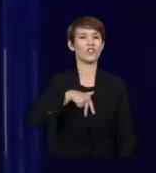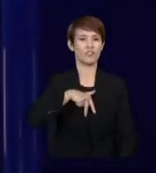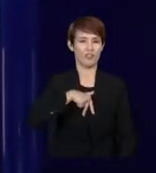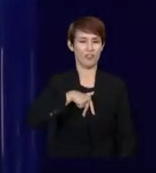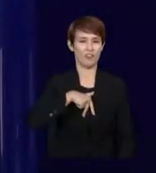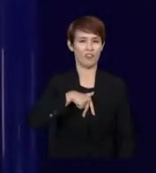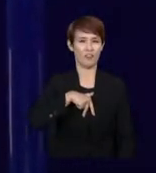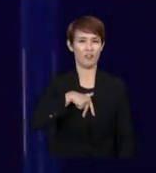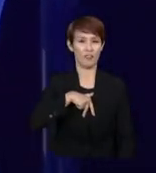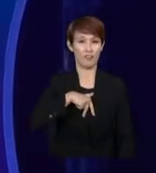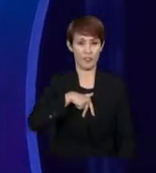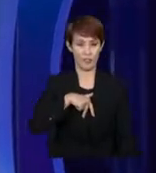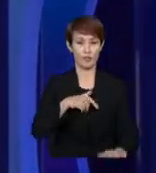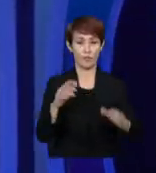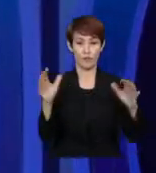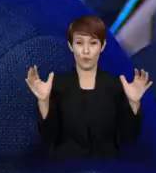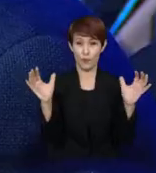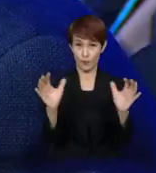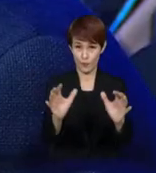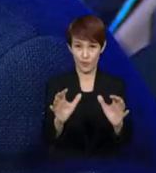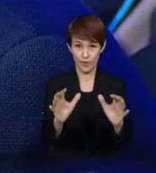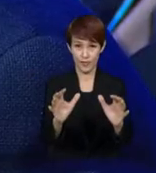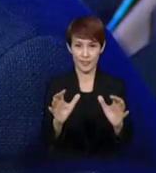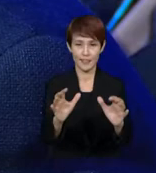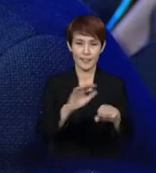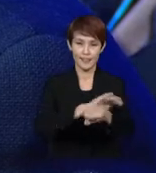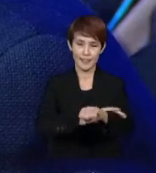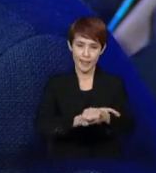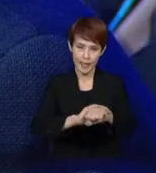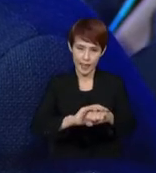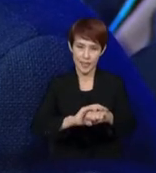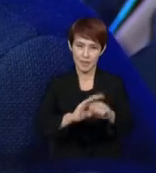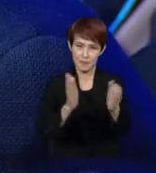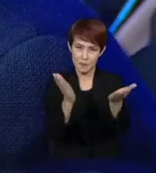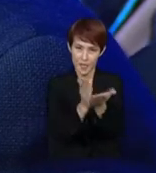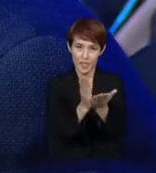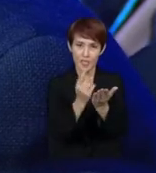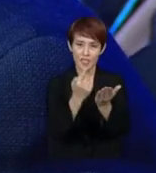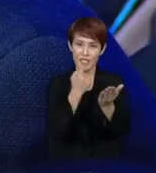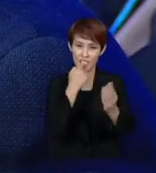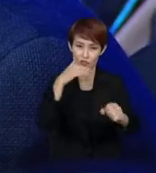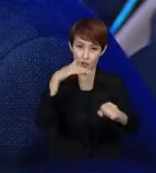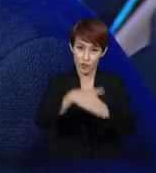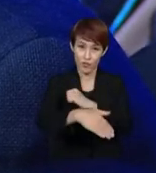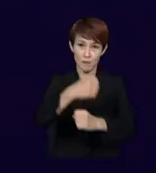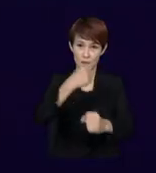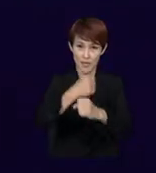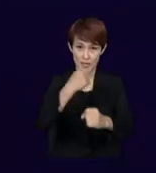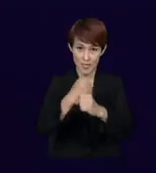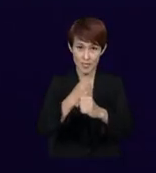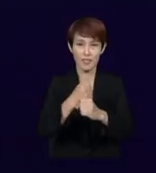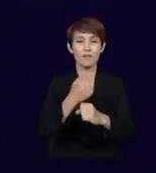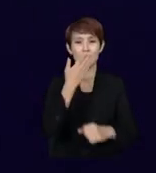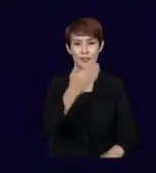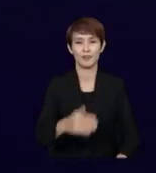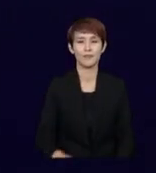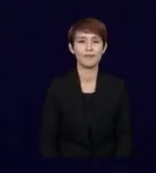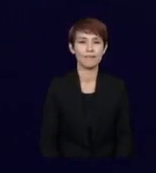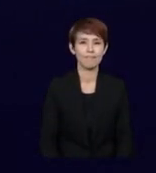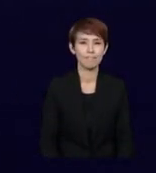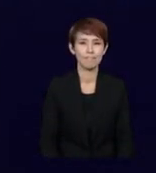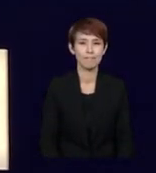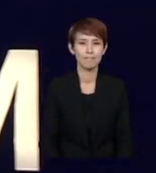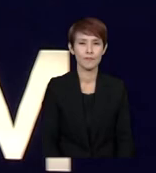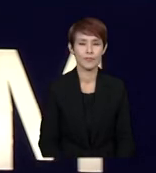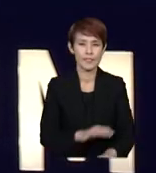them subject to proper democratic conflict. Now, what do I mean, proper democratic conflict? Clearly, conflict